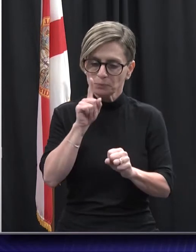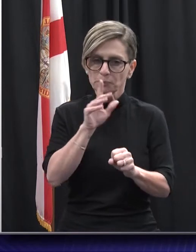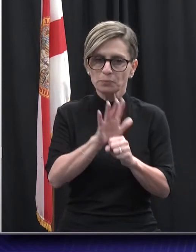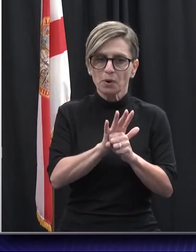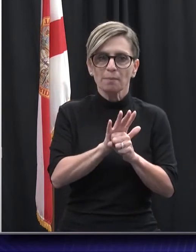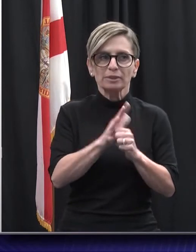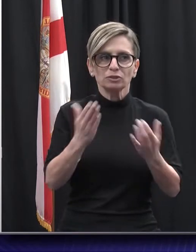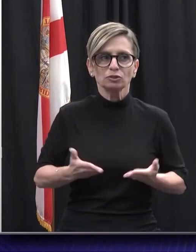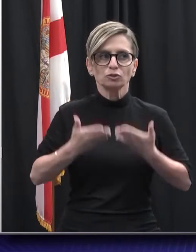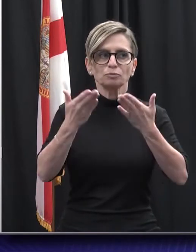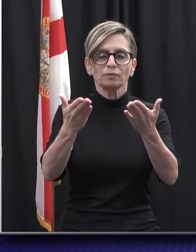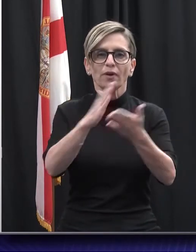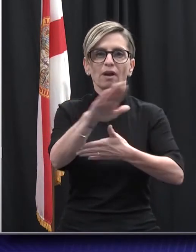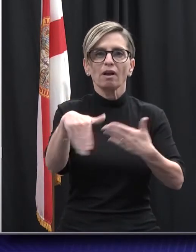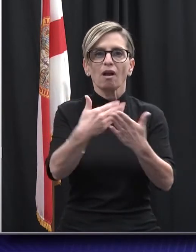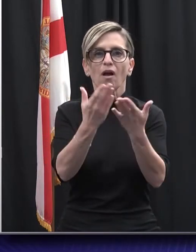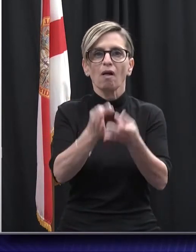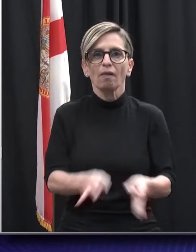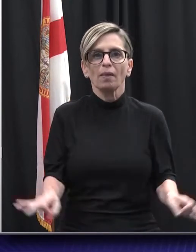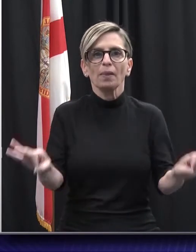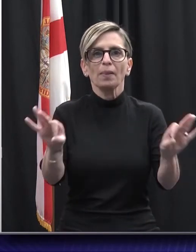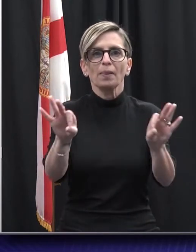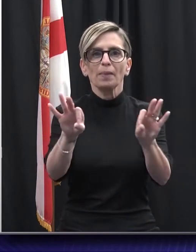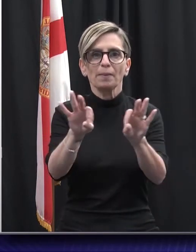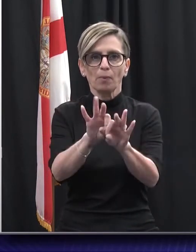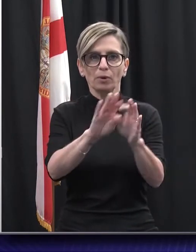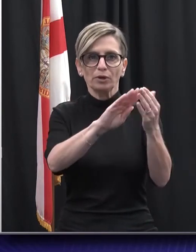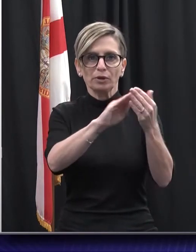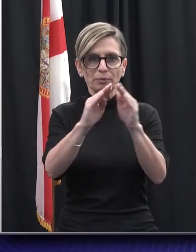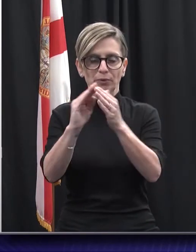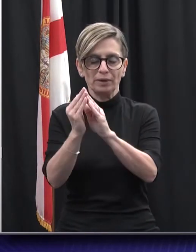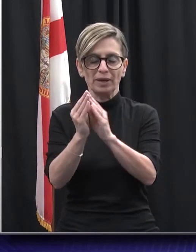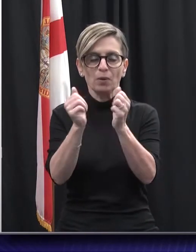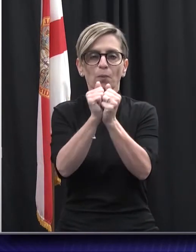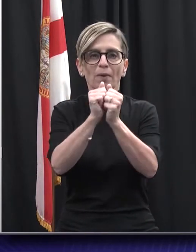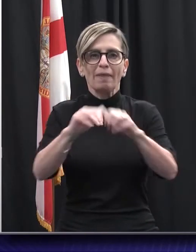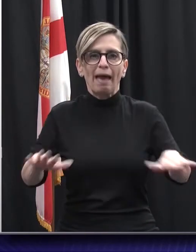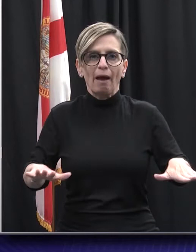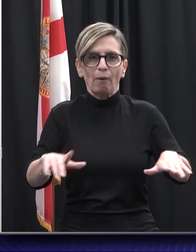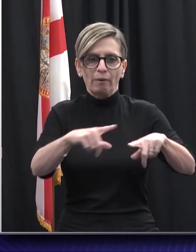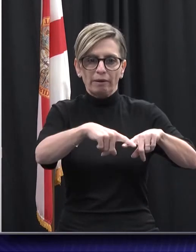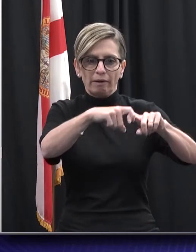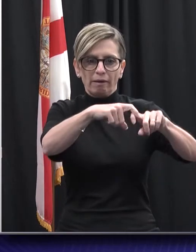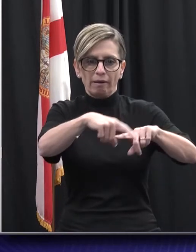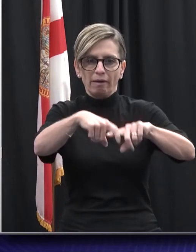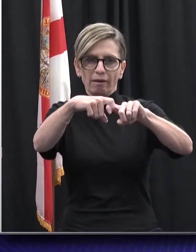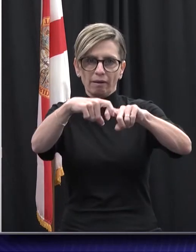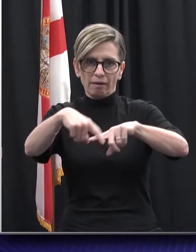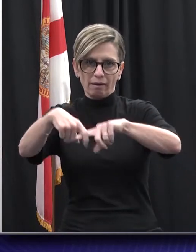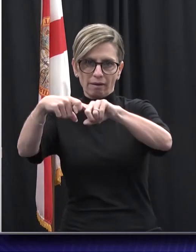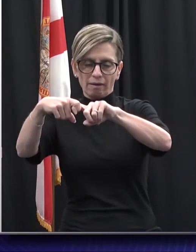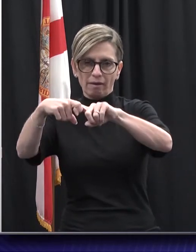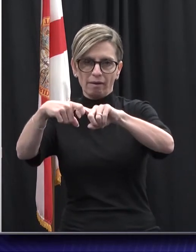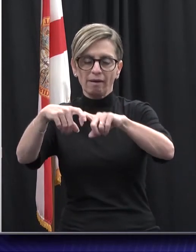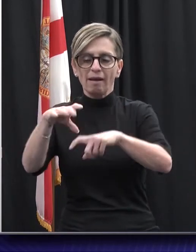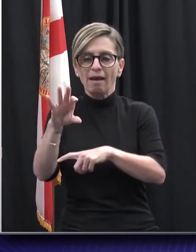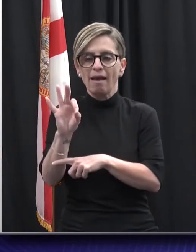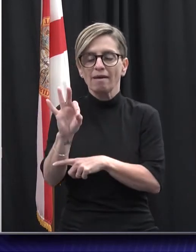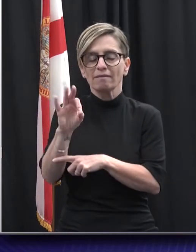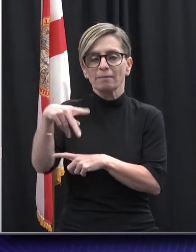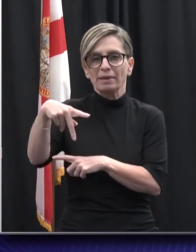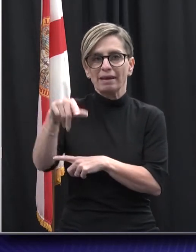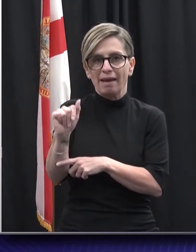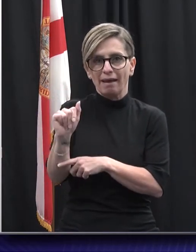essential services to our community without interruption. FPUA is continuing to